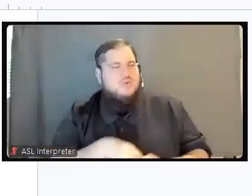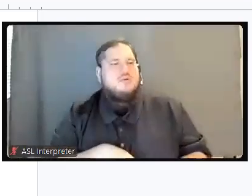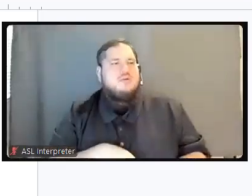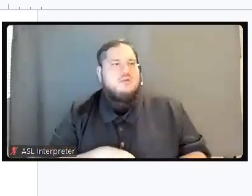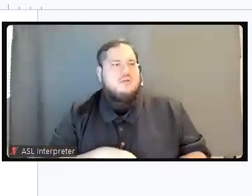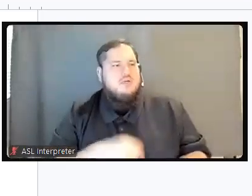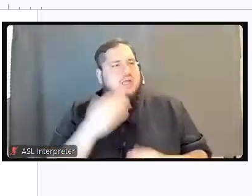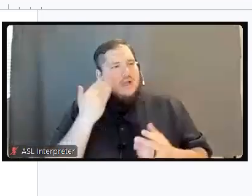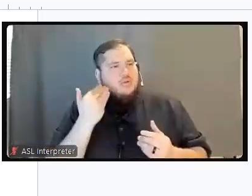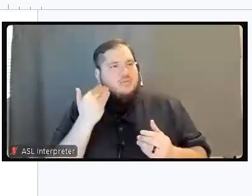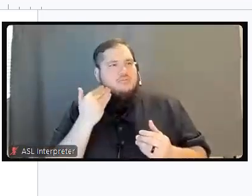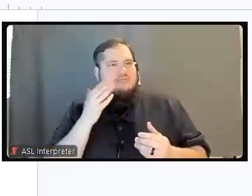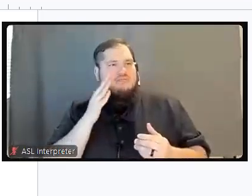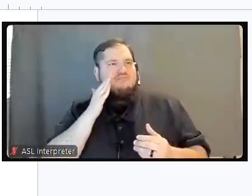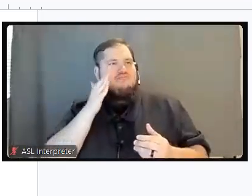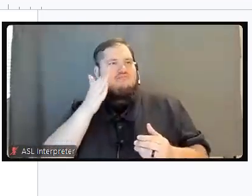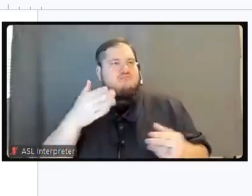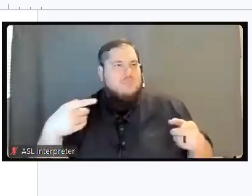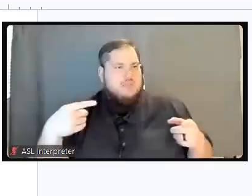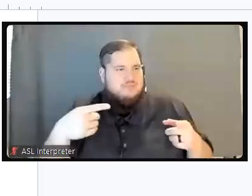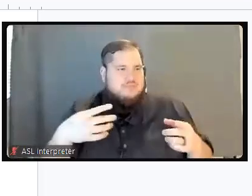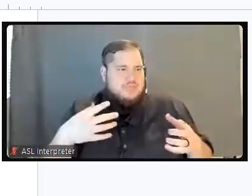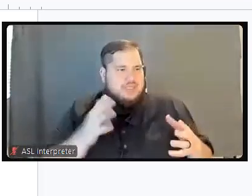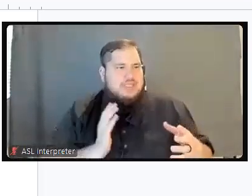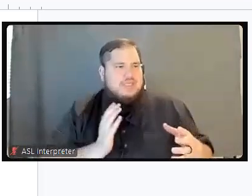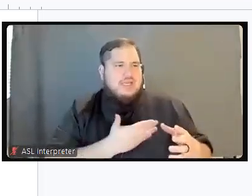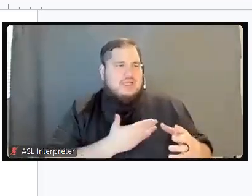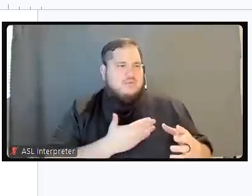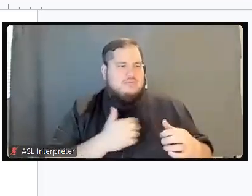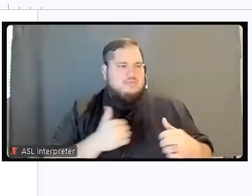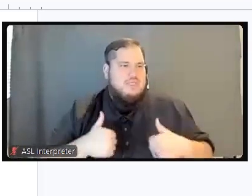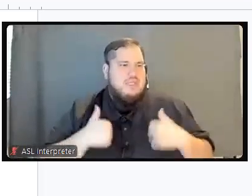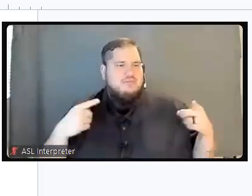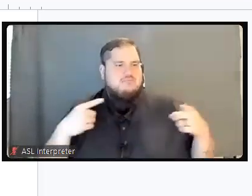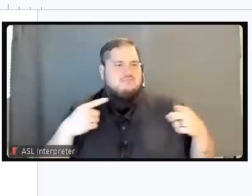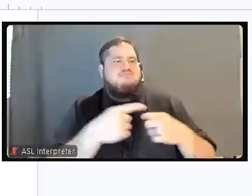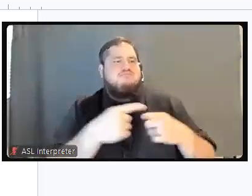paths cross and we can all still collaborate together. So thank you.